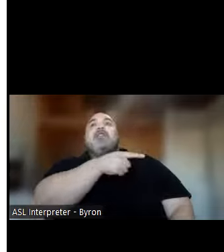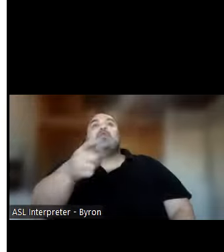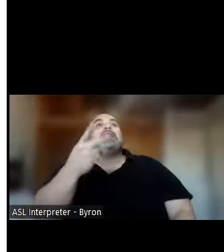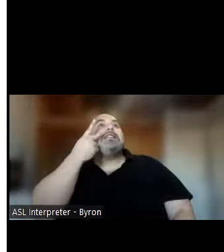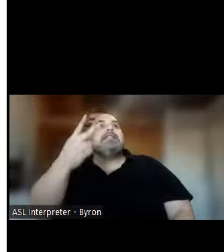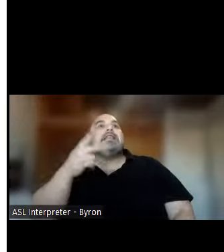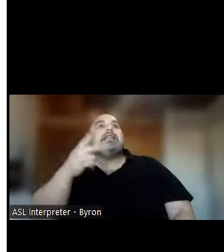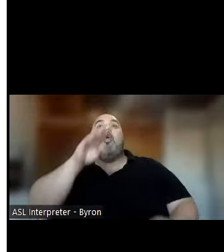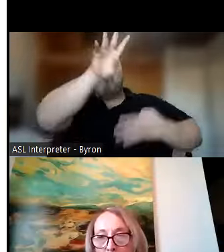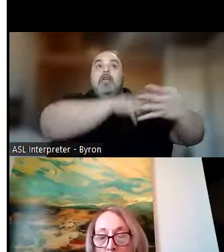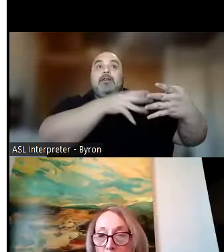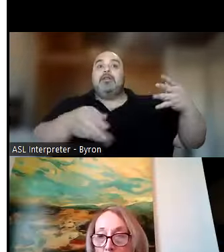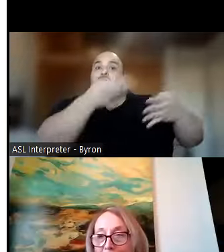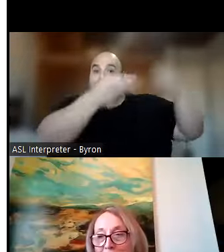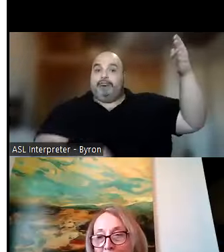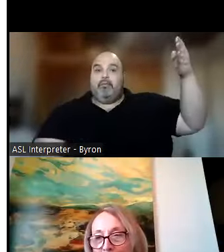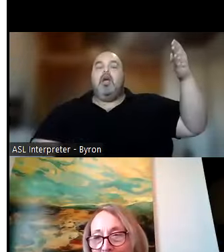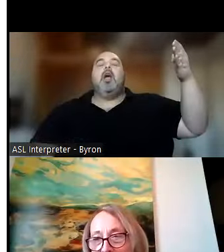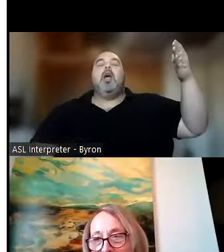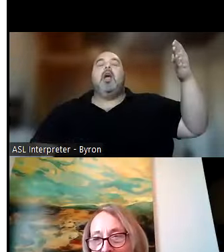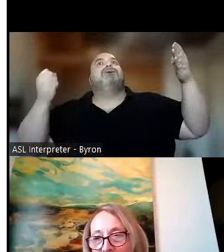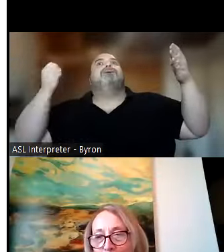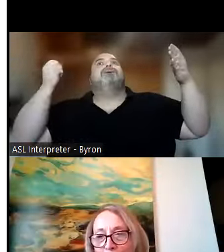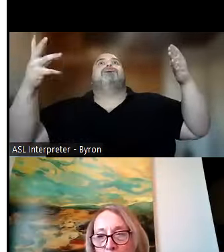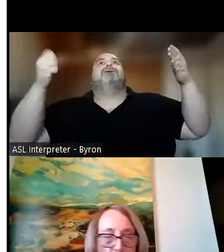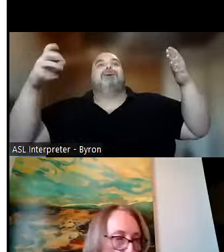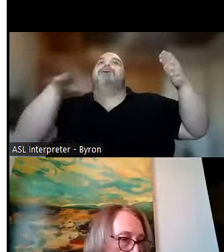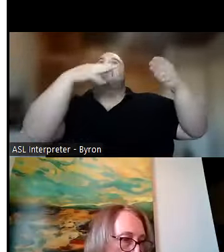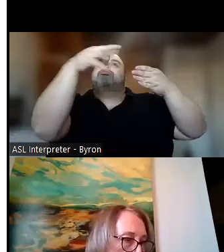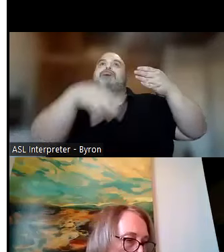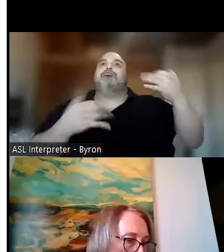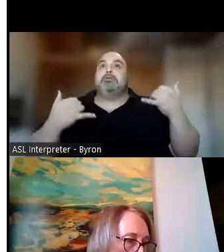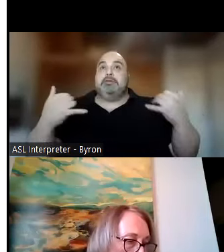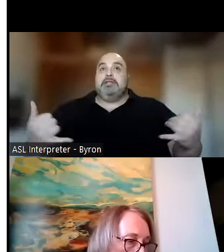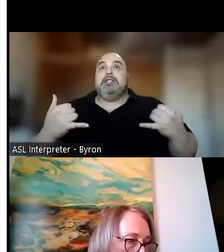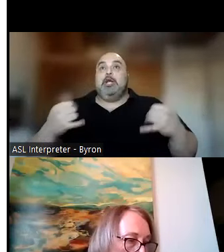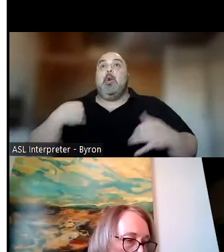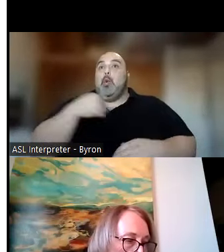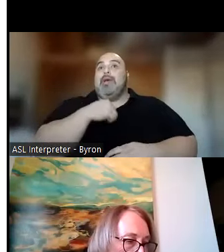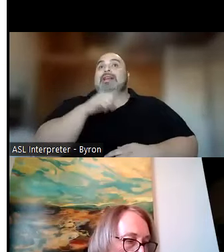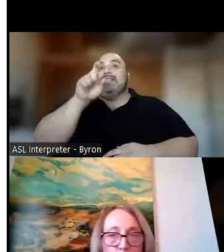the agenda, we have a lot to cover today. So we're going to need to make our